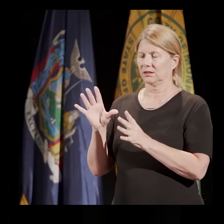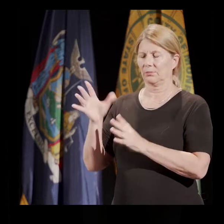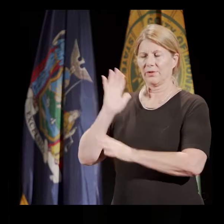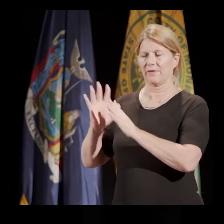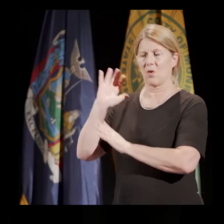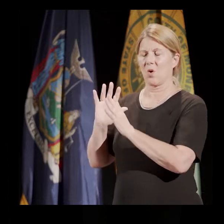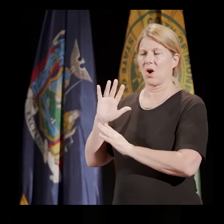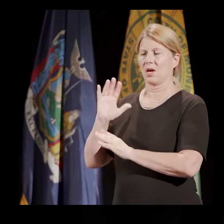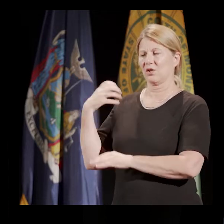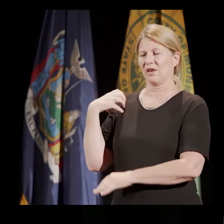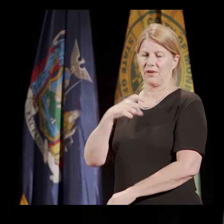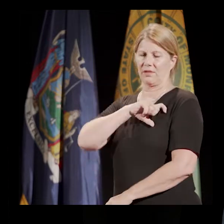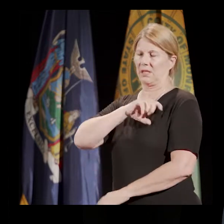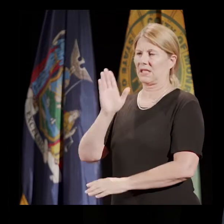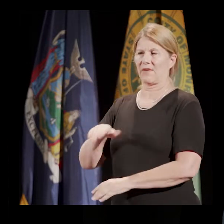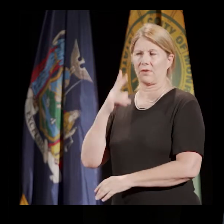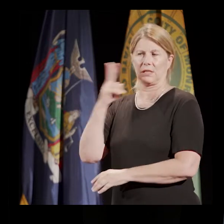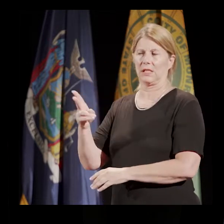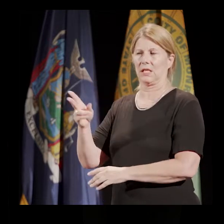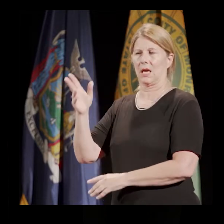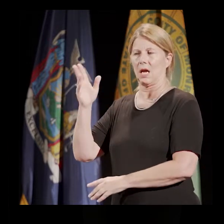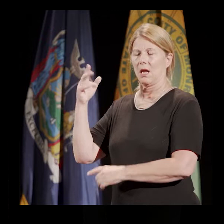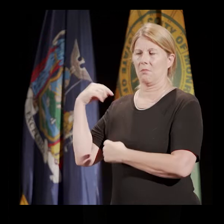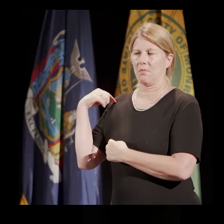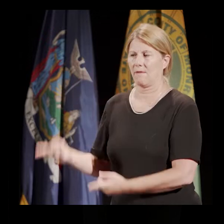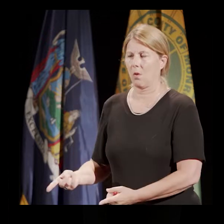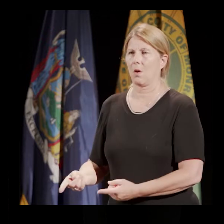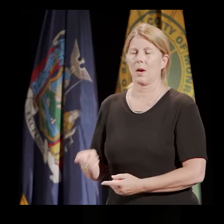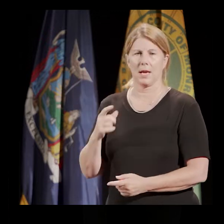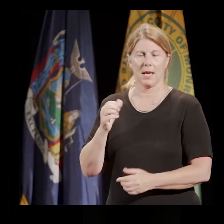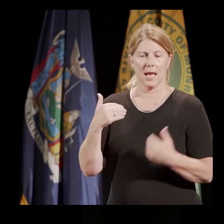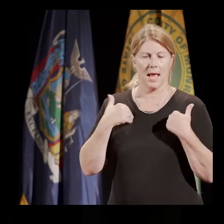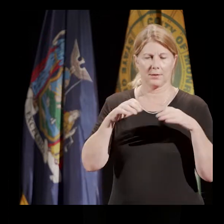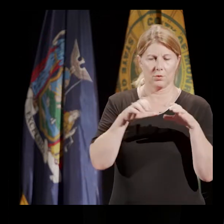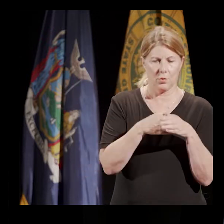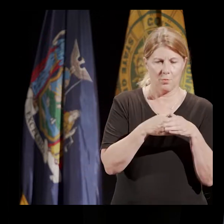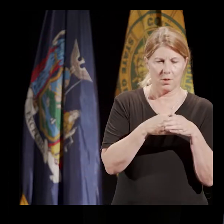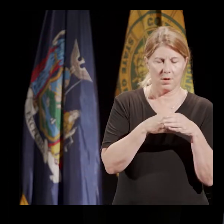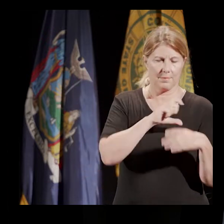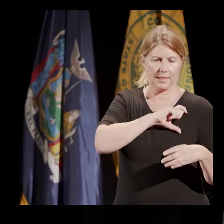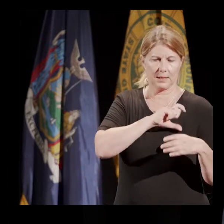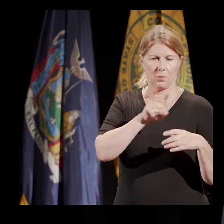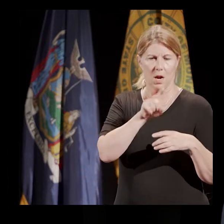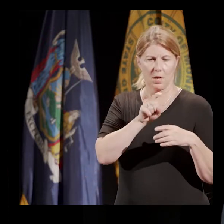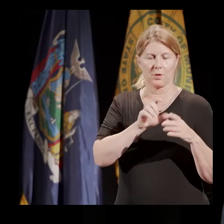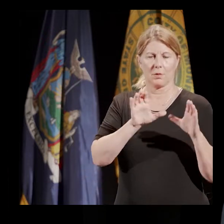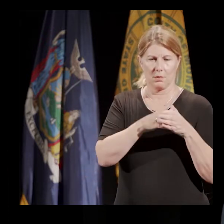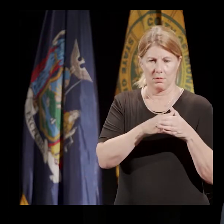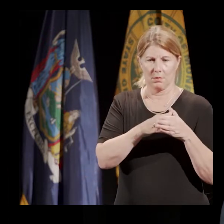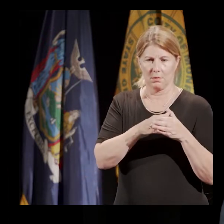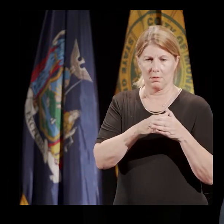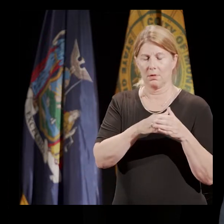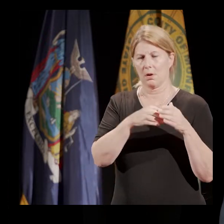he's working with a staffing shortage of around 100 officers. The budget includes funding to hold a second police academy this